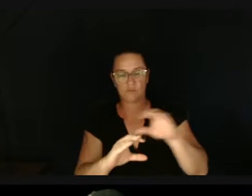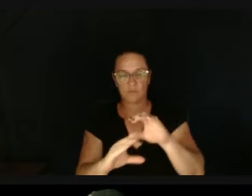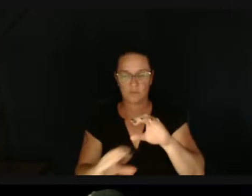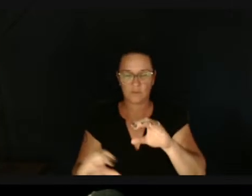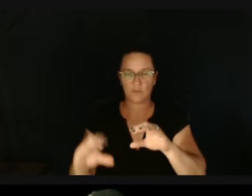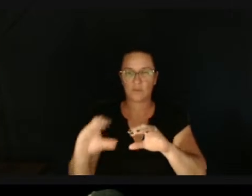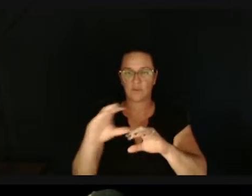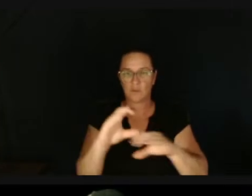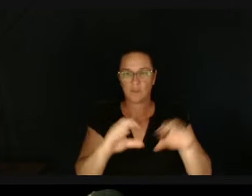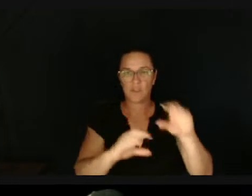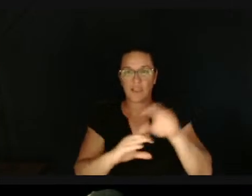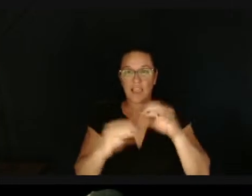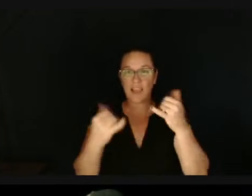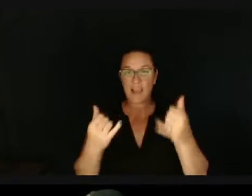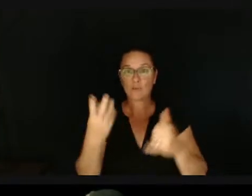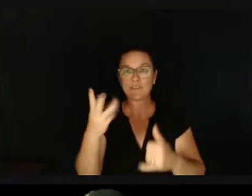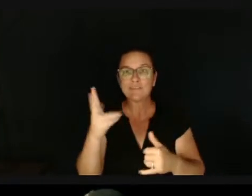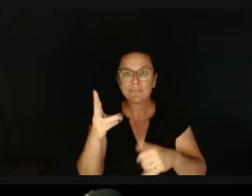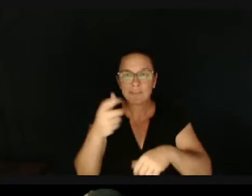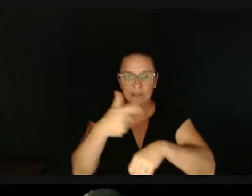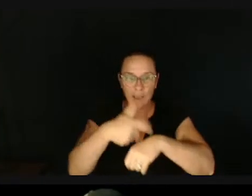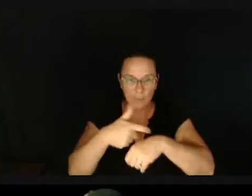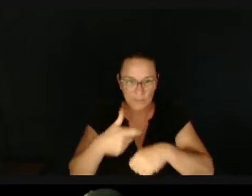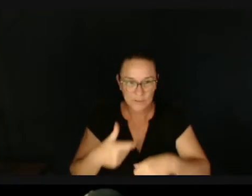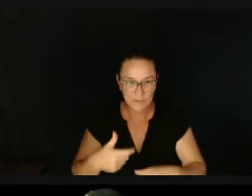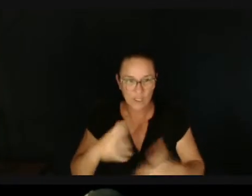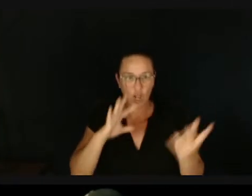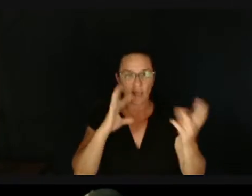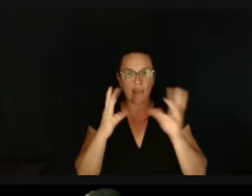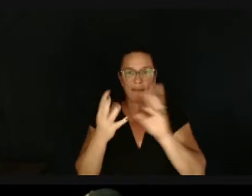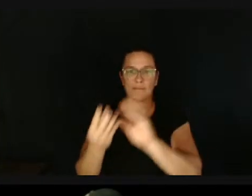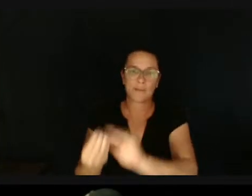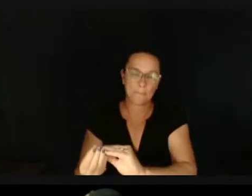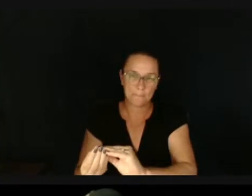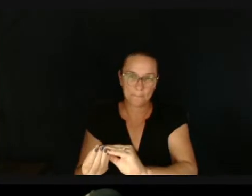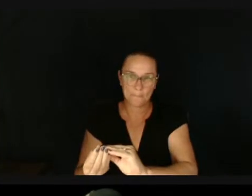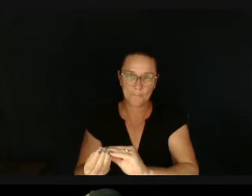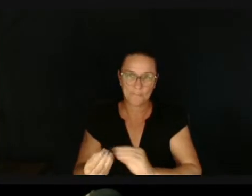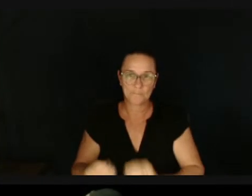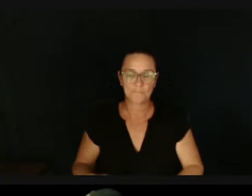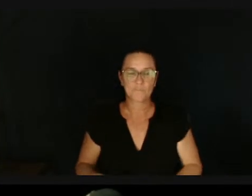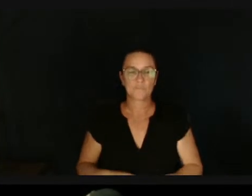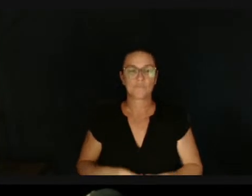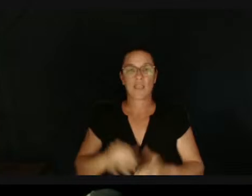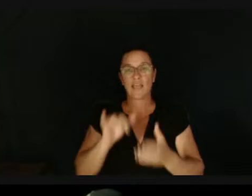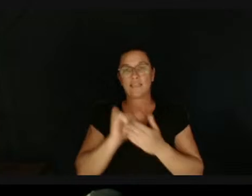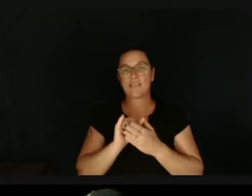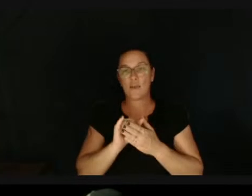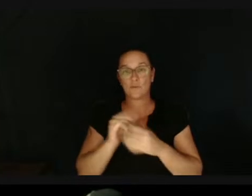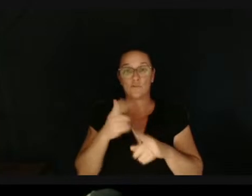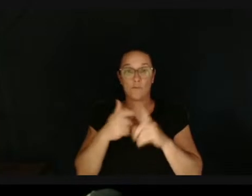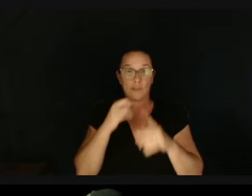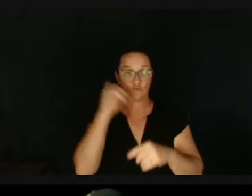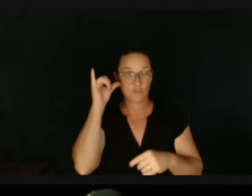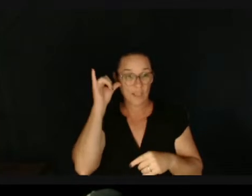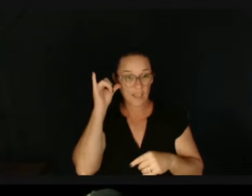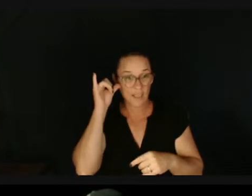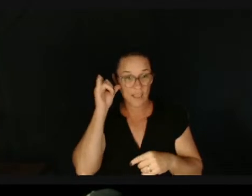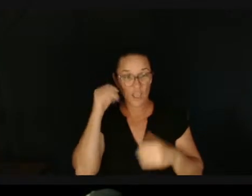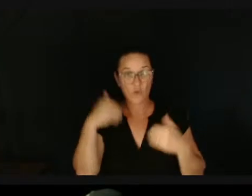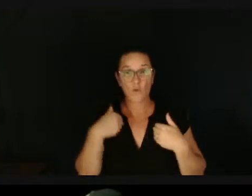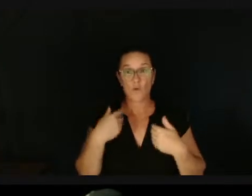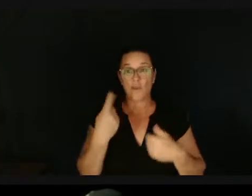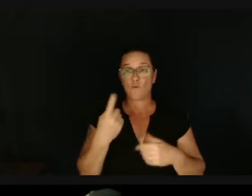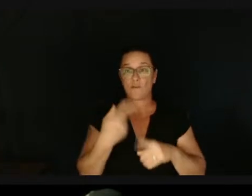right? So that adds up there. So that was the release from yesterday. There's one from the day before as